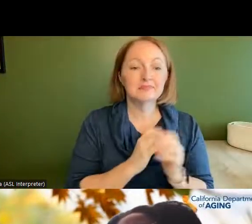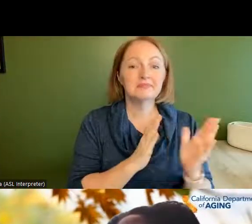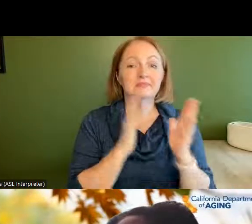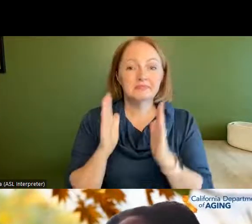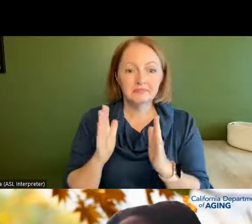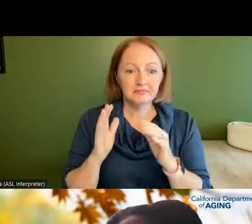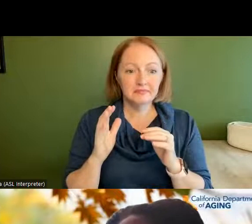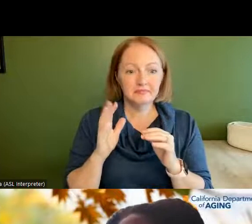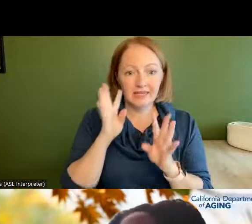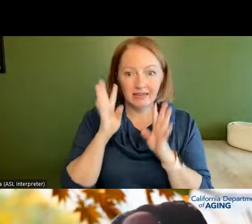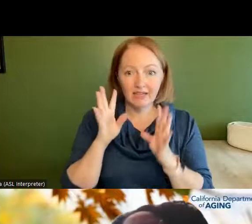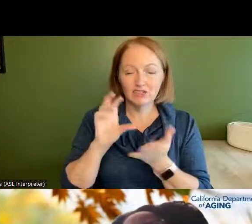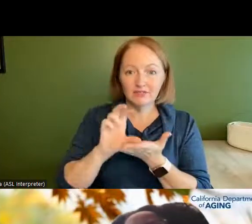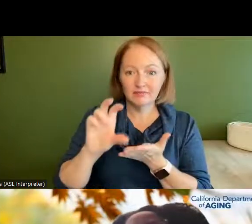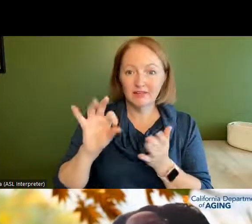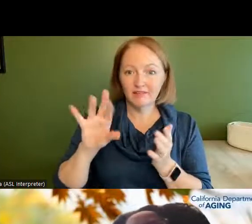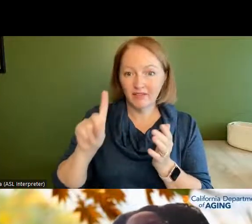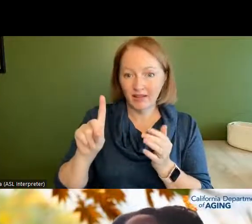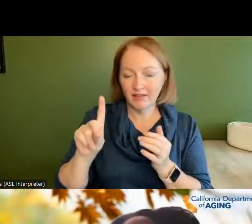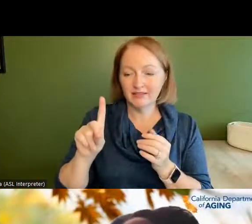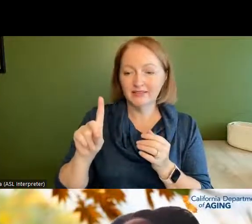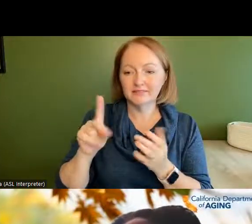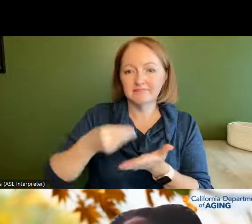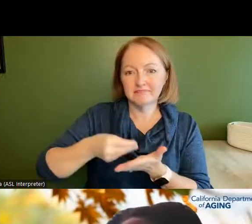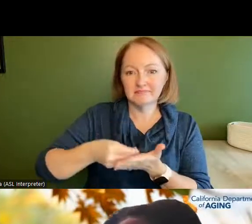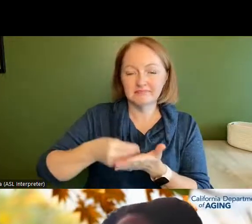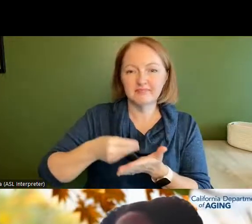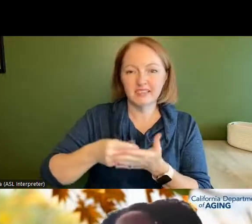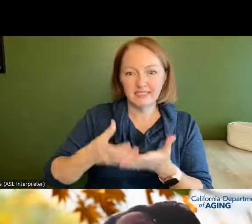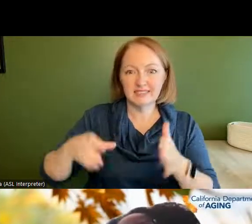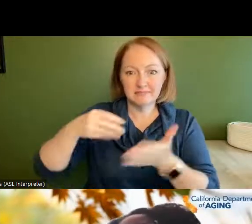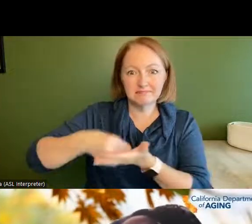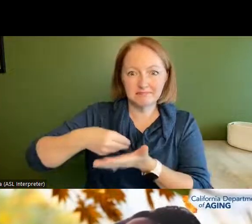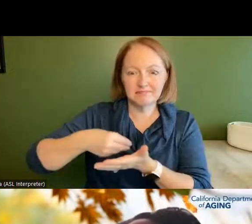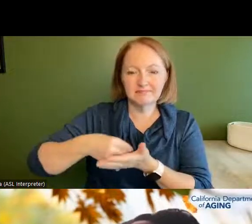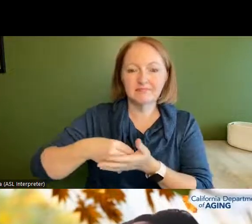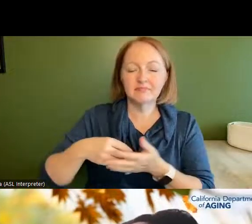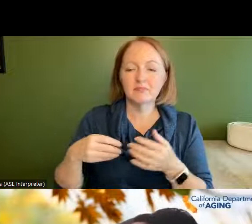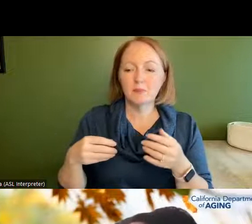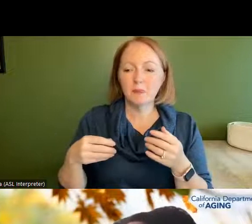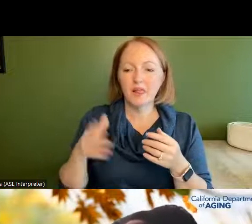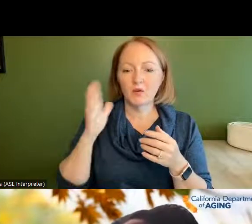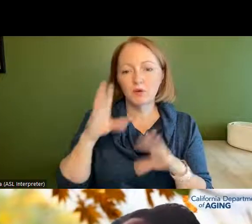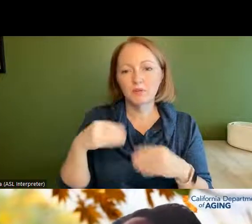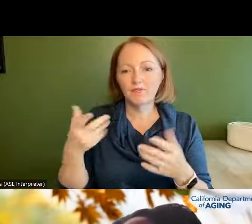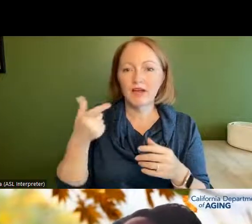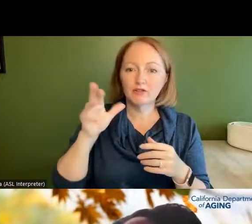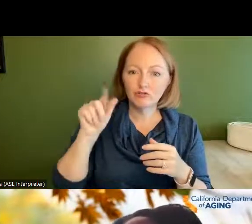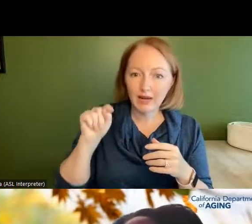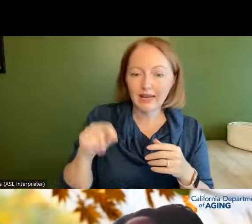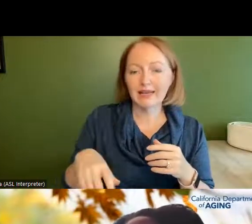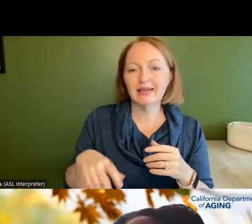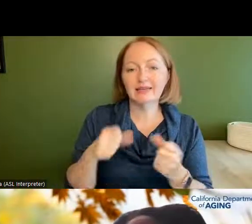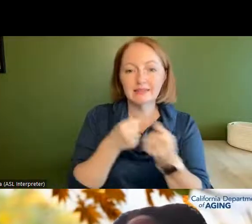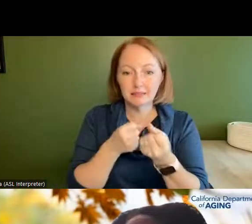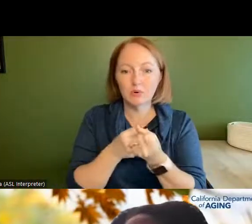the Innovation Fund. So this will be a pot of funding that will provide grants and